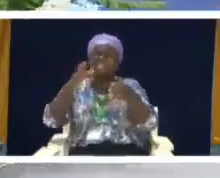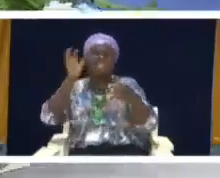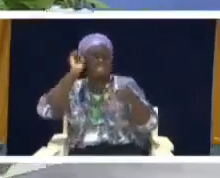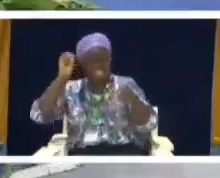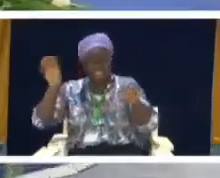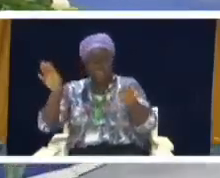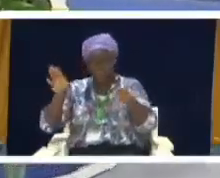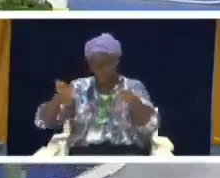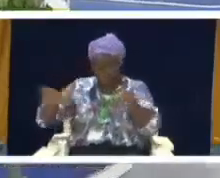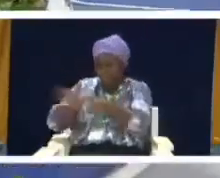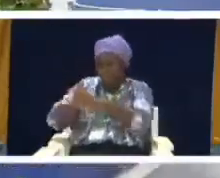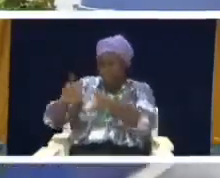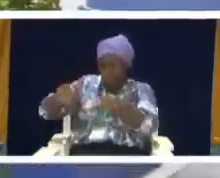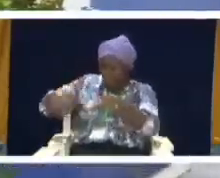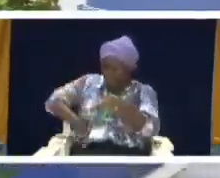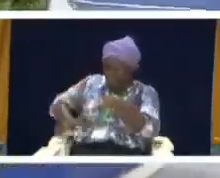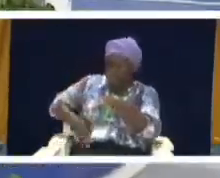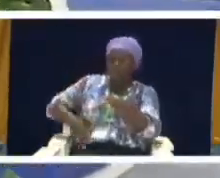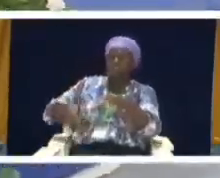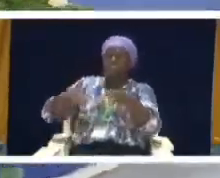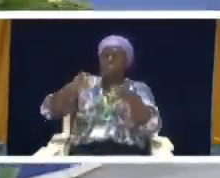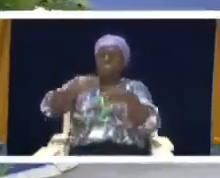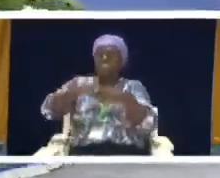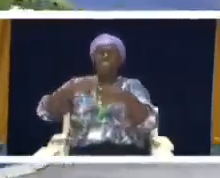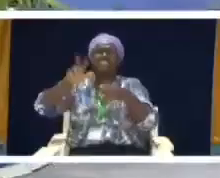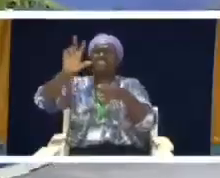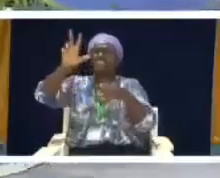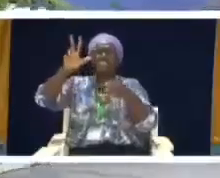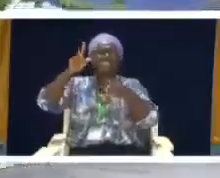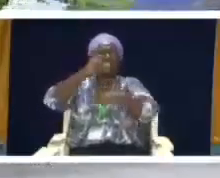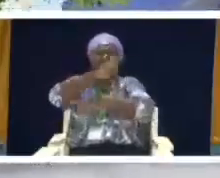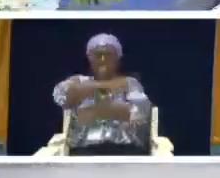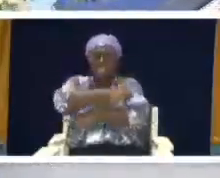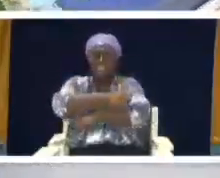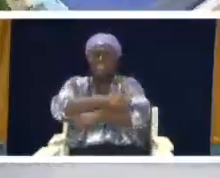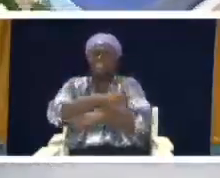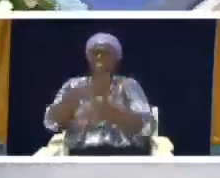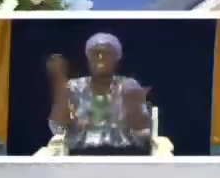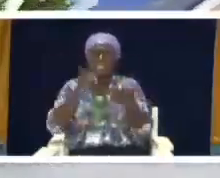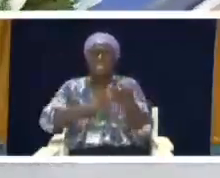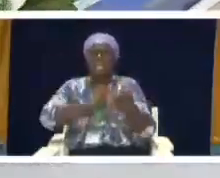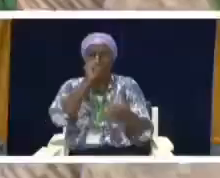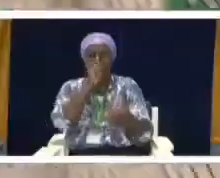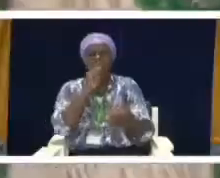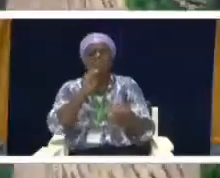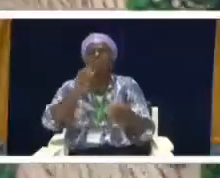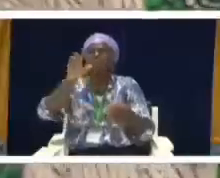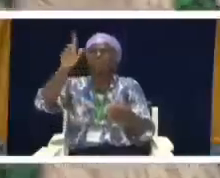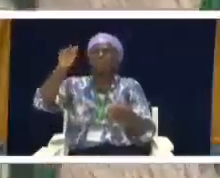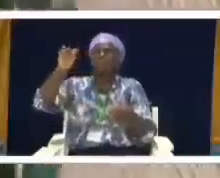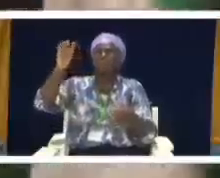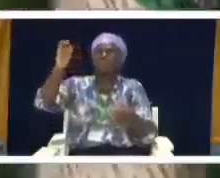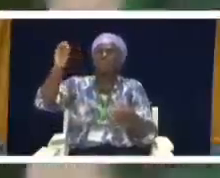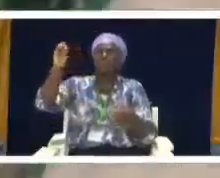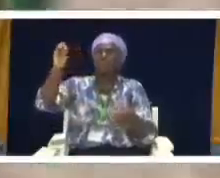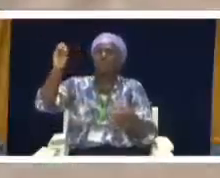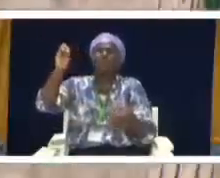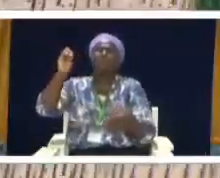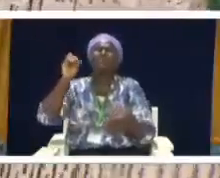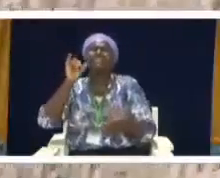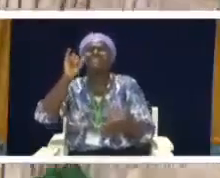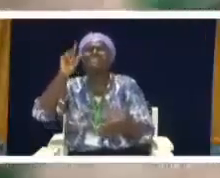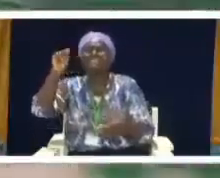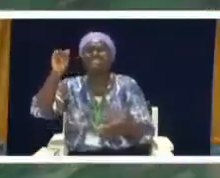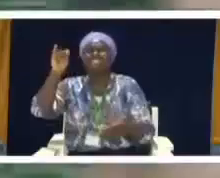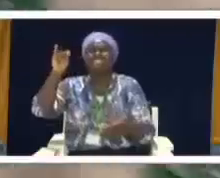within 3 days. Here I am. Sioluwanimi. Hallelujah. Aladoshu. Dominion. Our Daddy